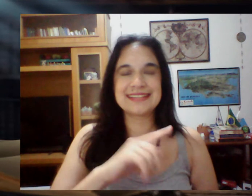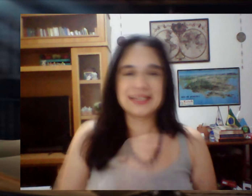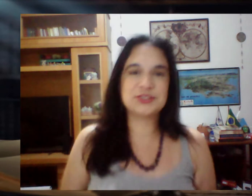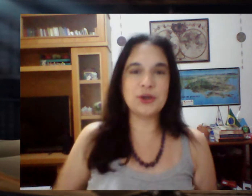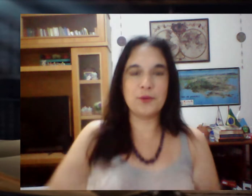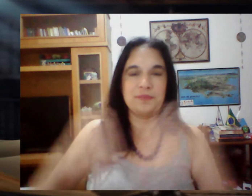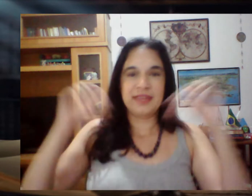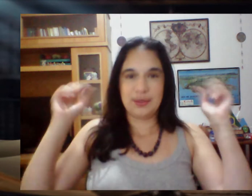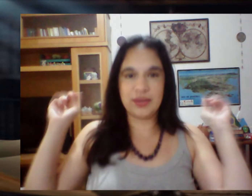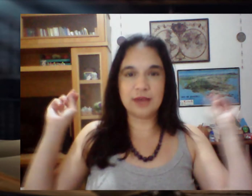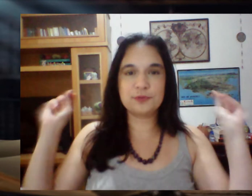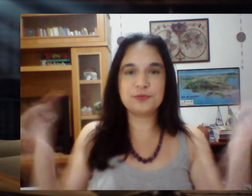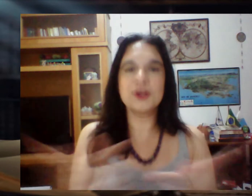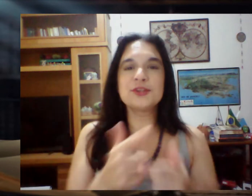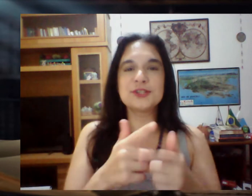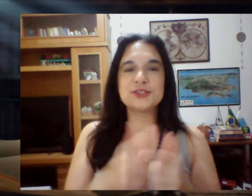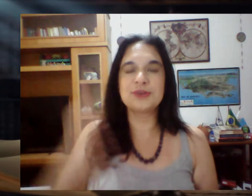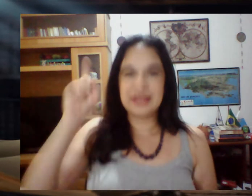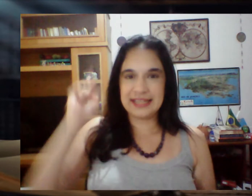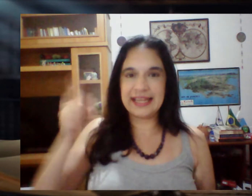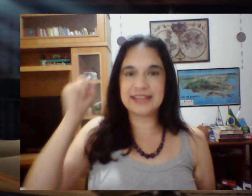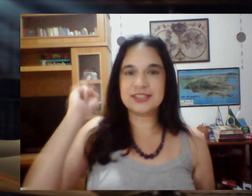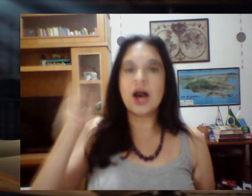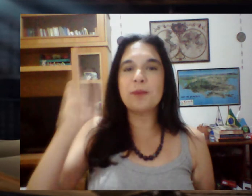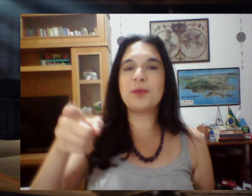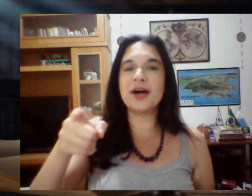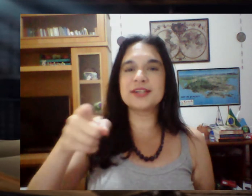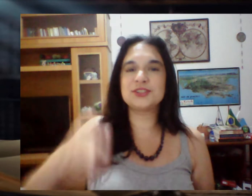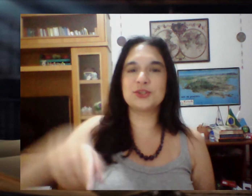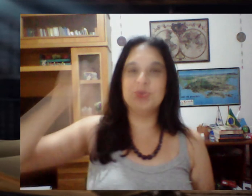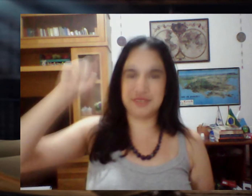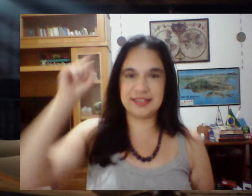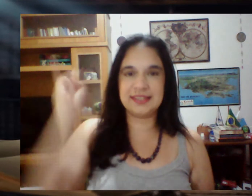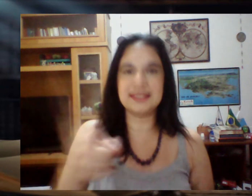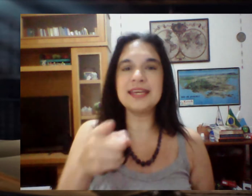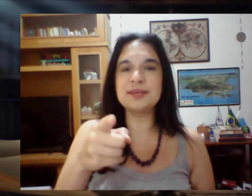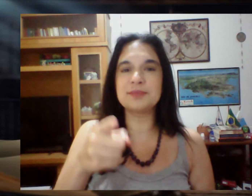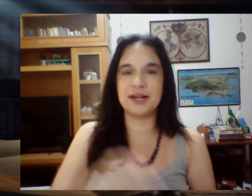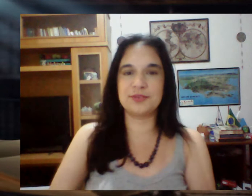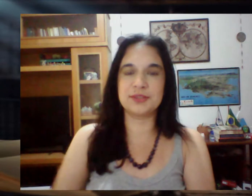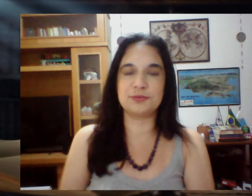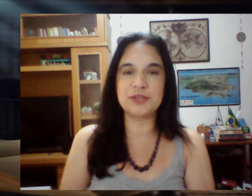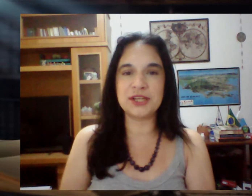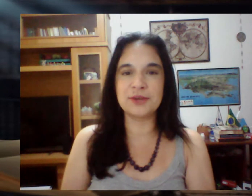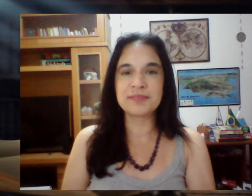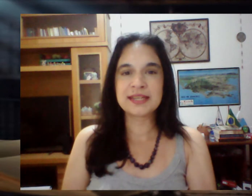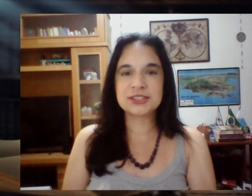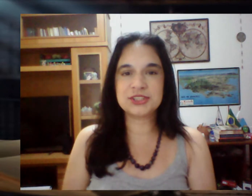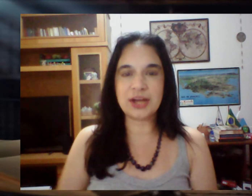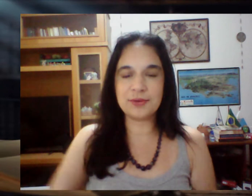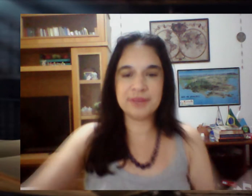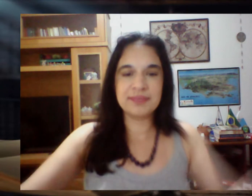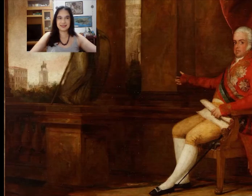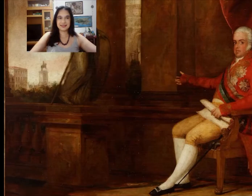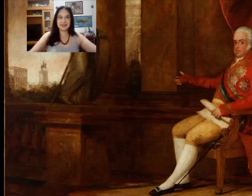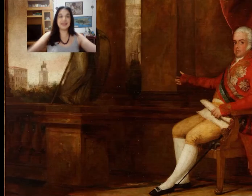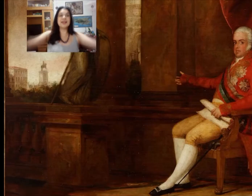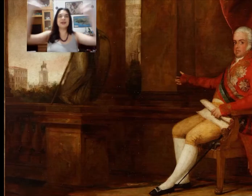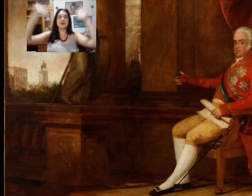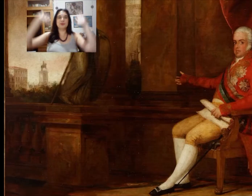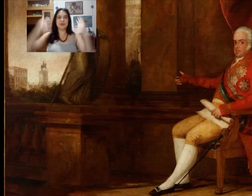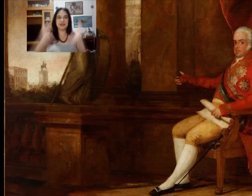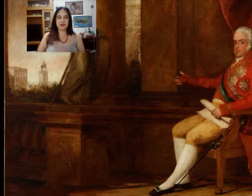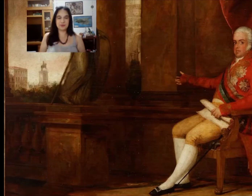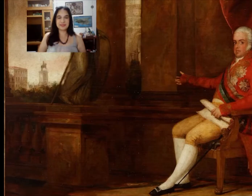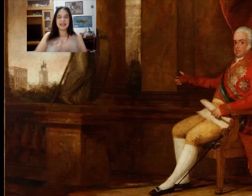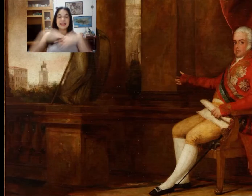Yes! So, without further ado, let's hop on to the theme of the video, shall we?